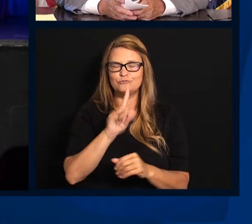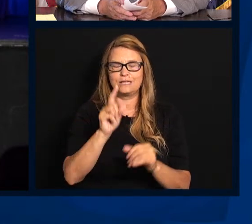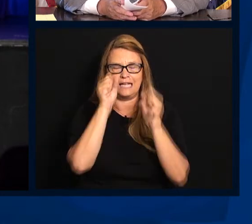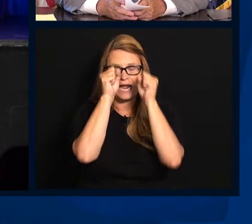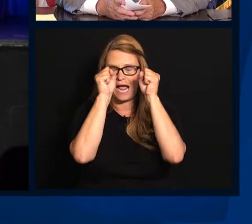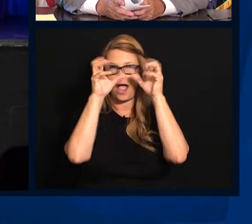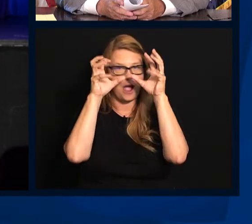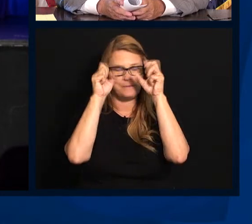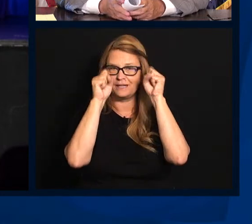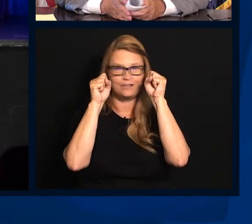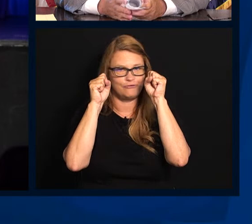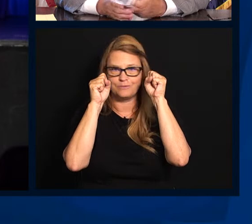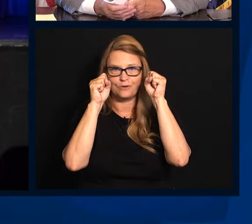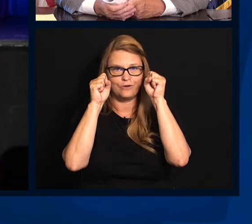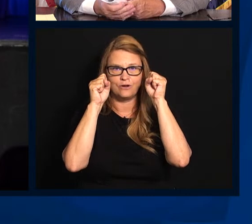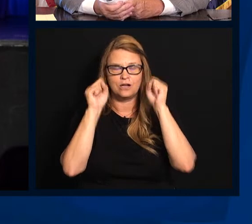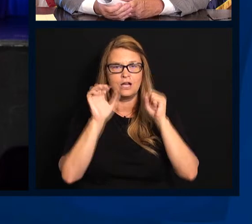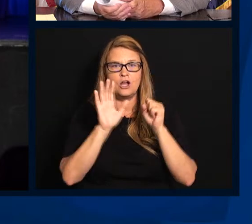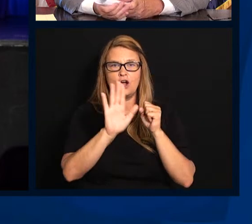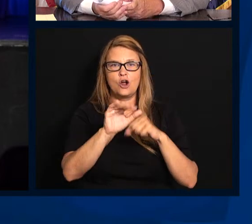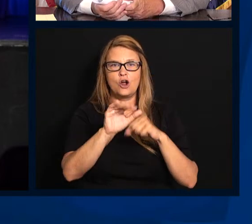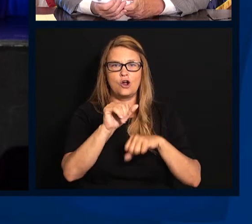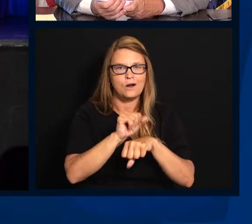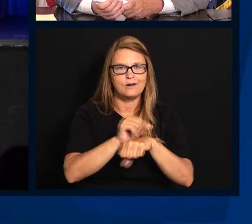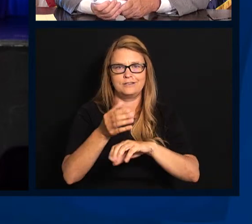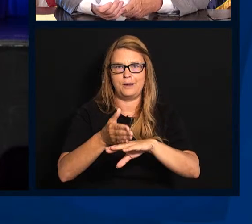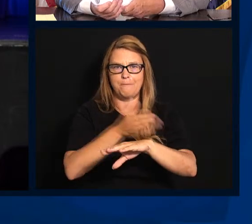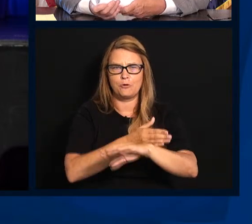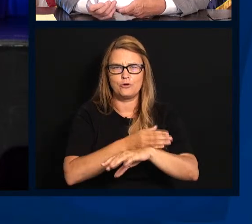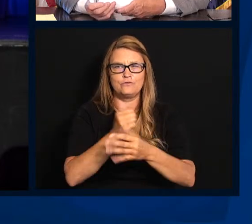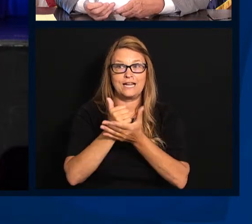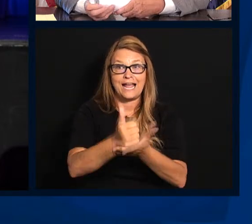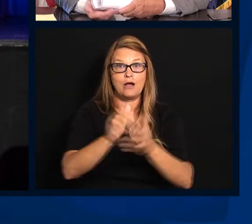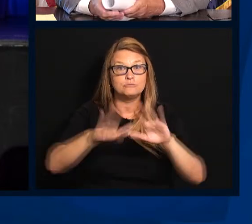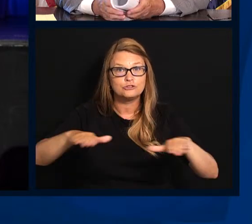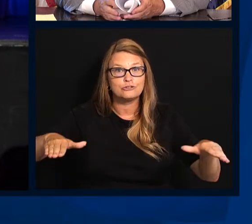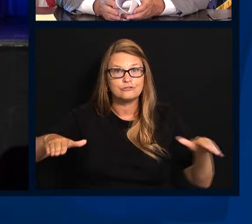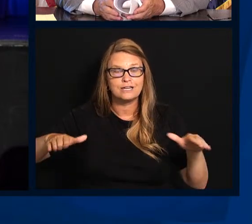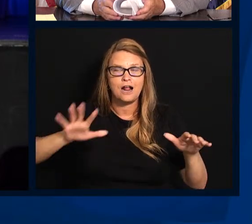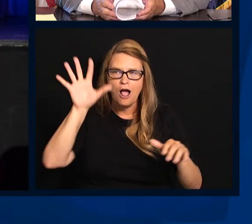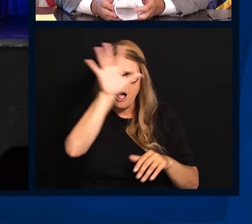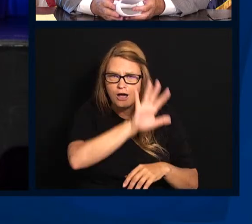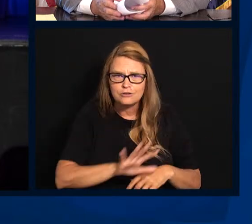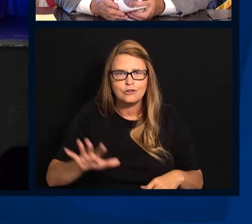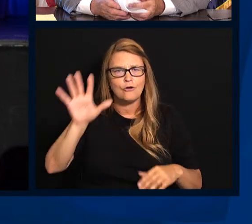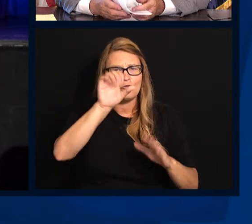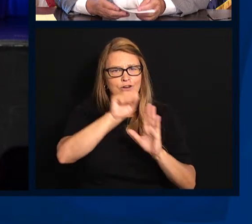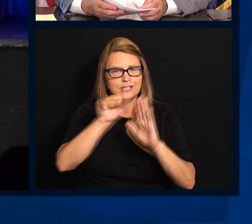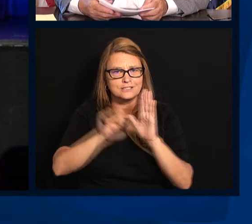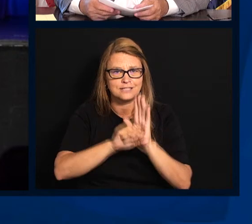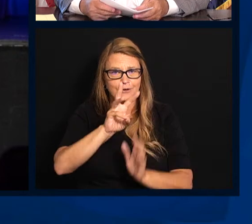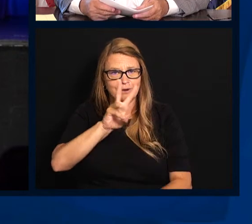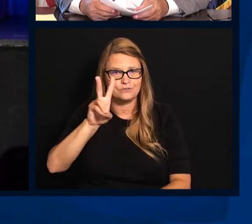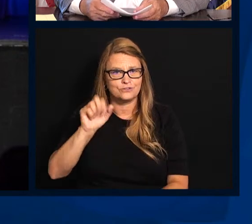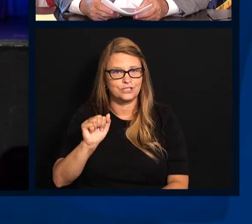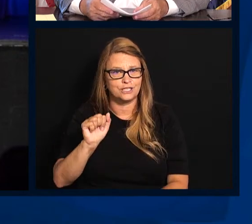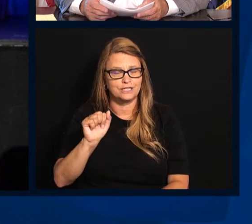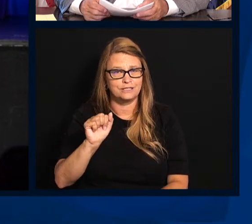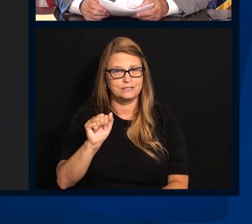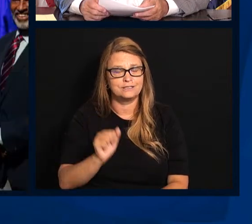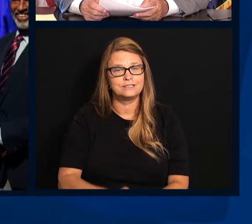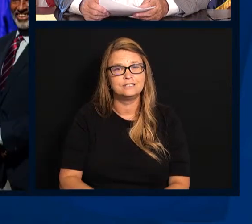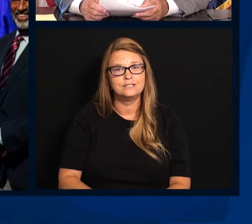unbelievable what work is being done to help our children all across our state. And I absolutely mean this with all in